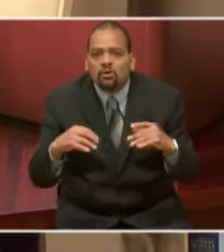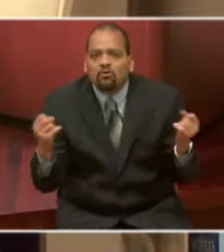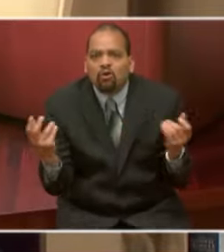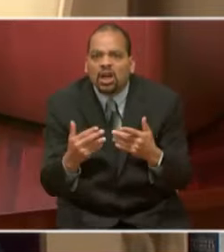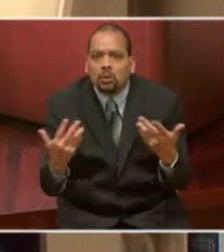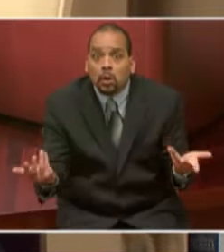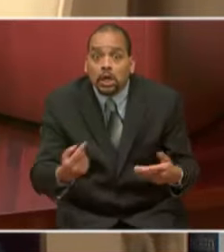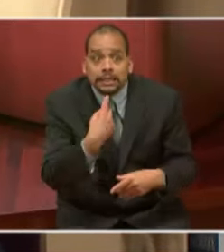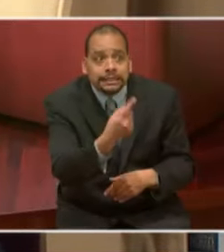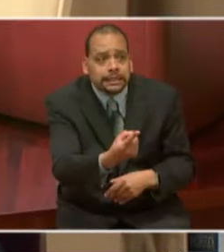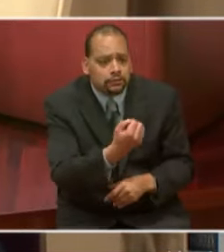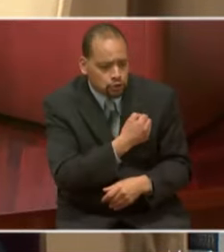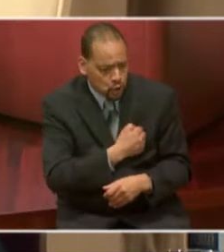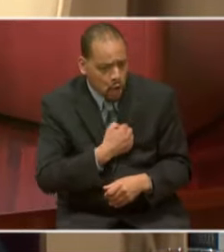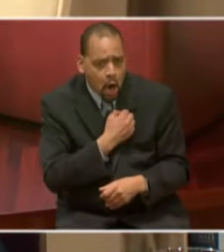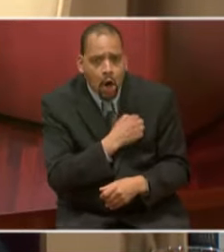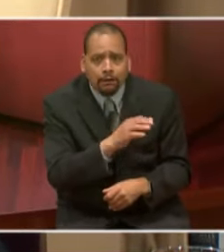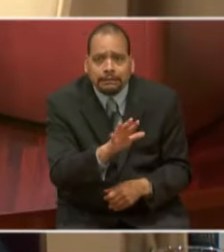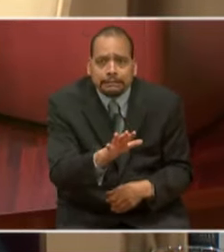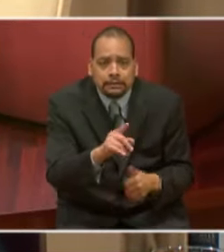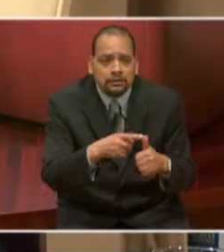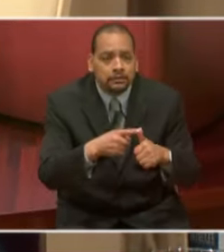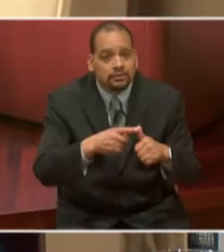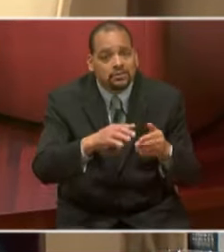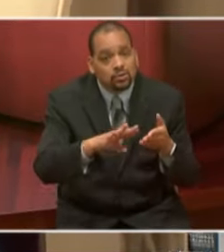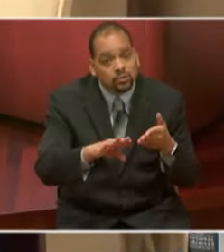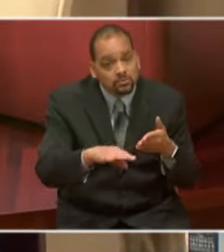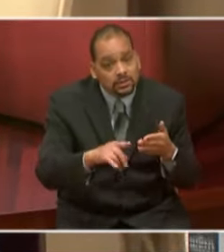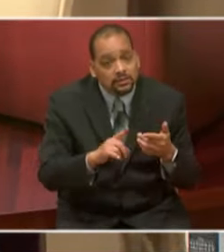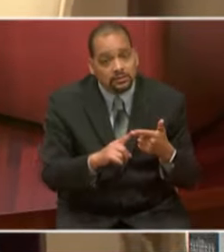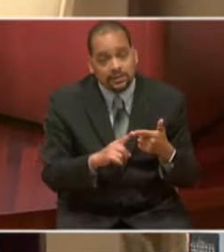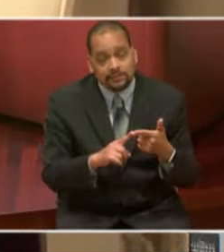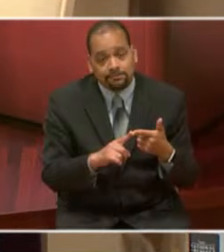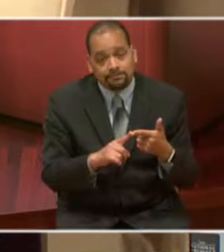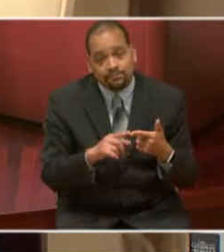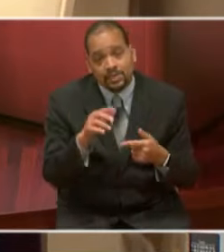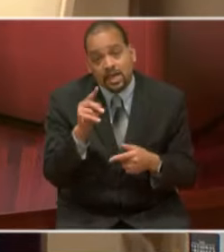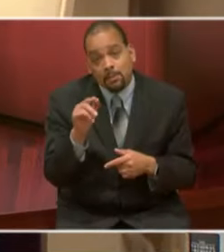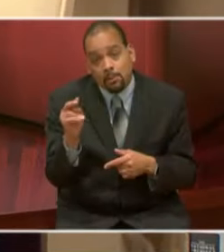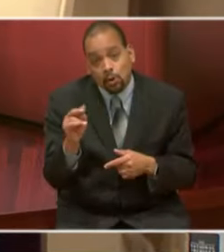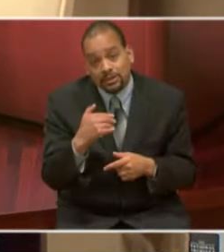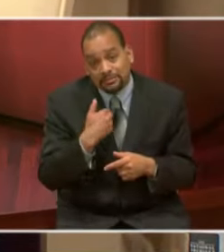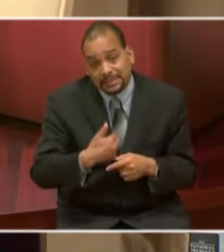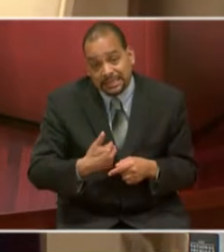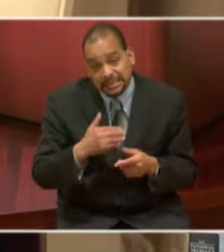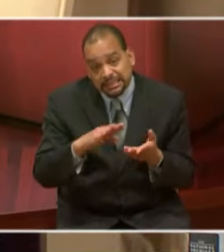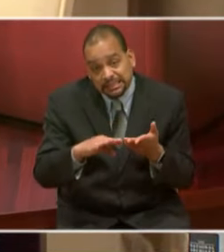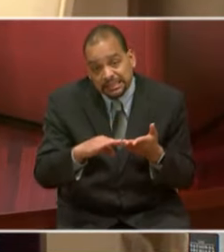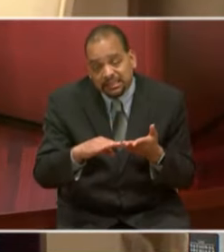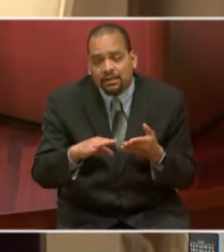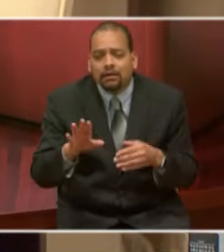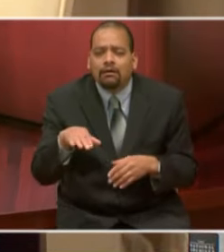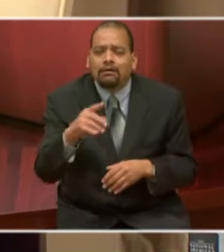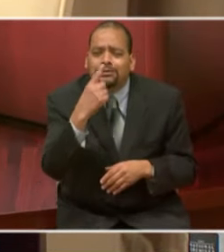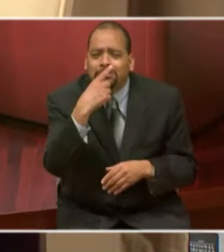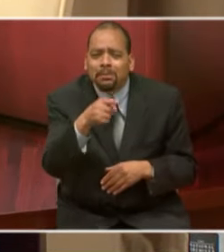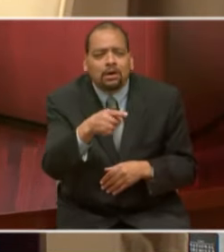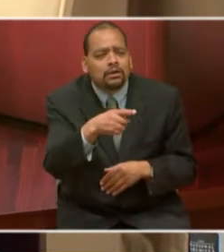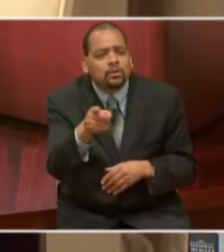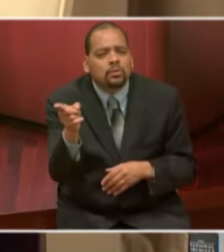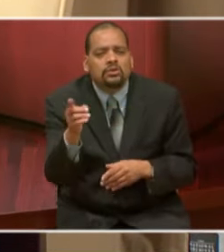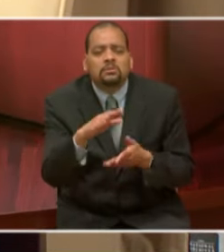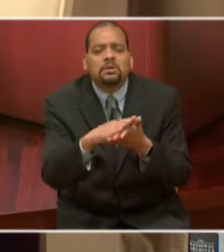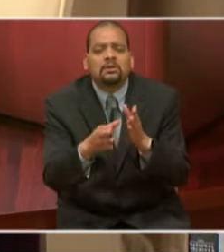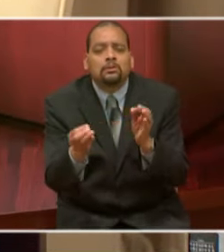music that we had in this country during the 60s. And to talk to these young people, the students, they were greatly